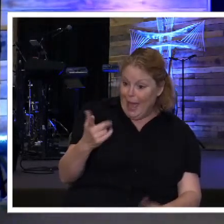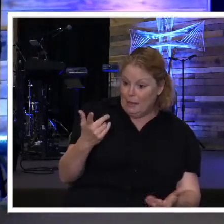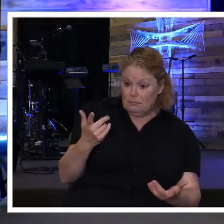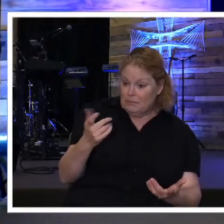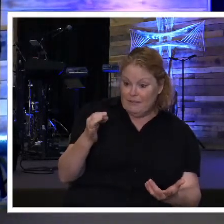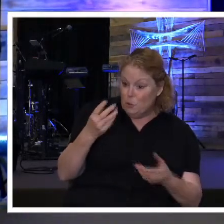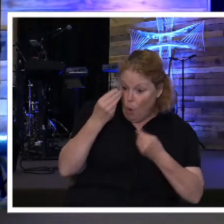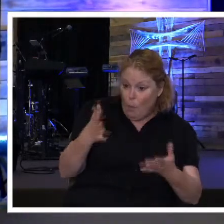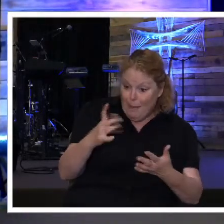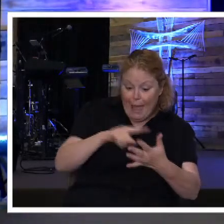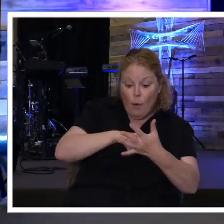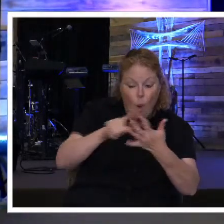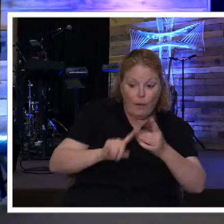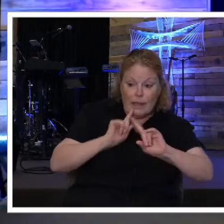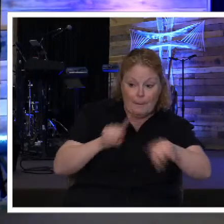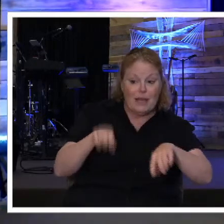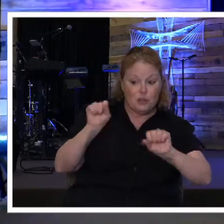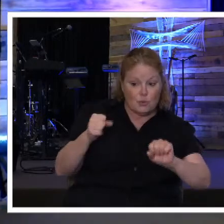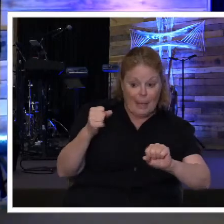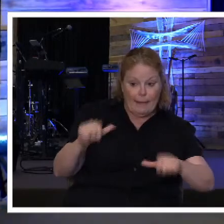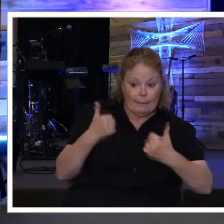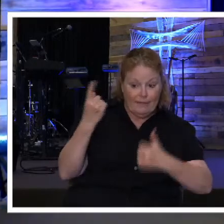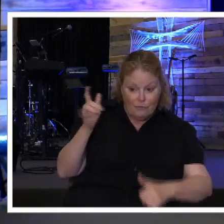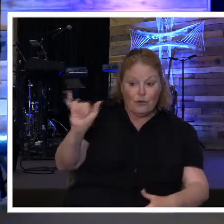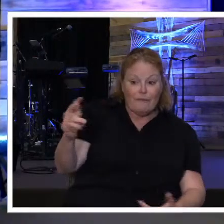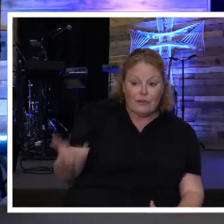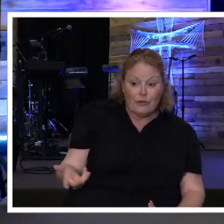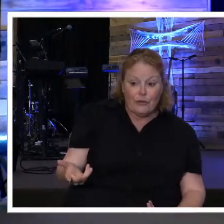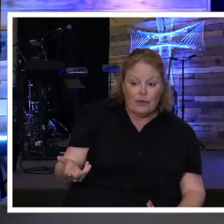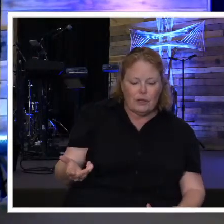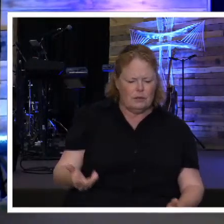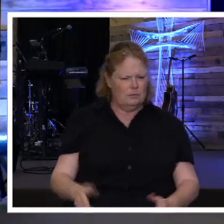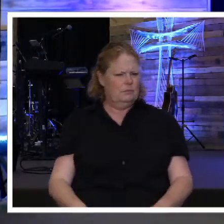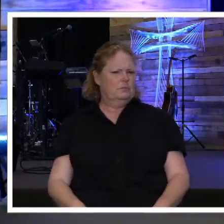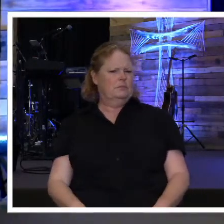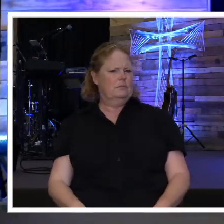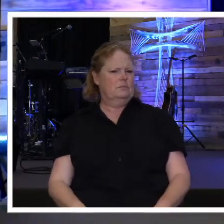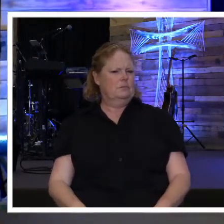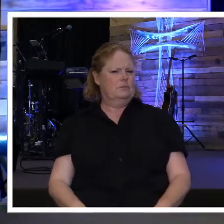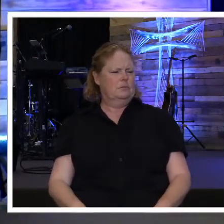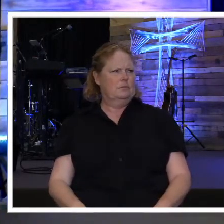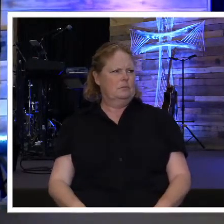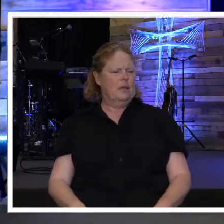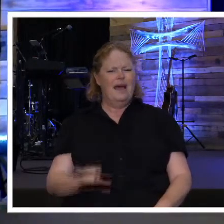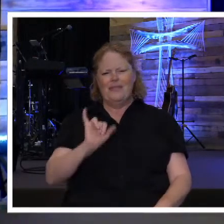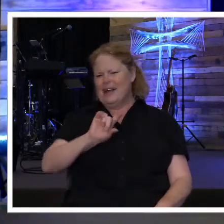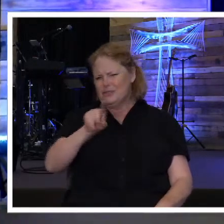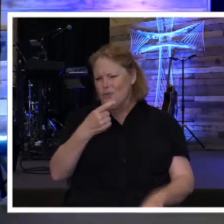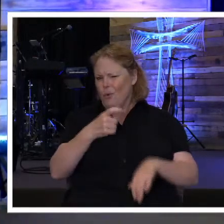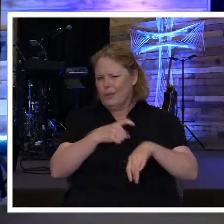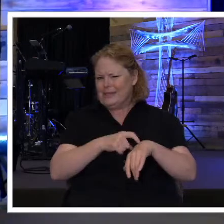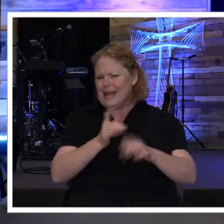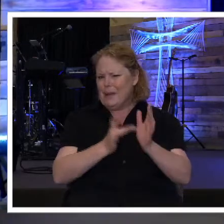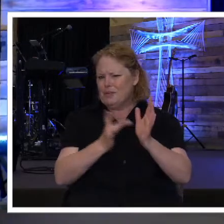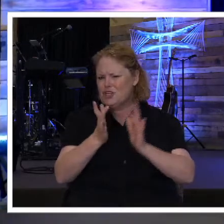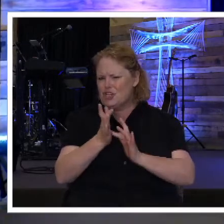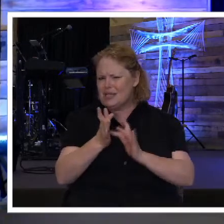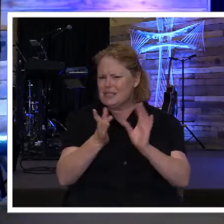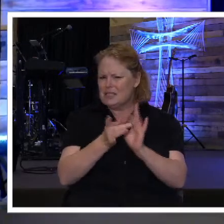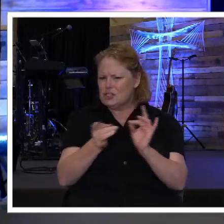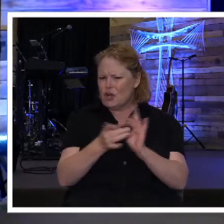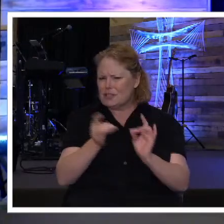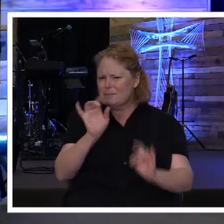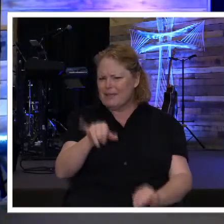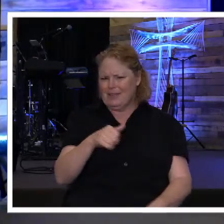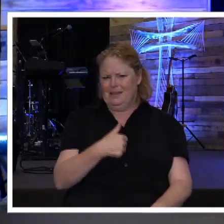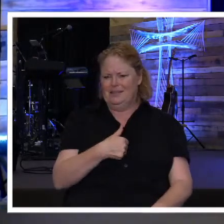obey the commandments, you can have eternal life. This is shocking because this is the only time Jesus ever talks about this.